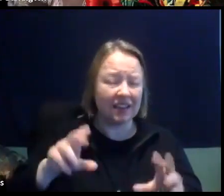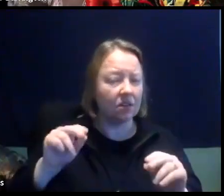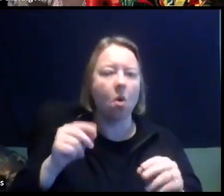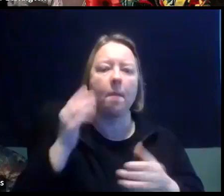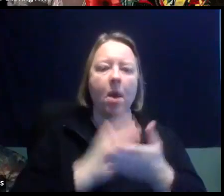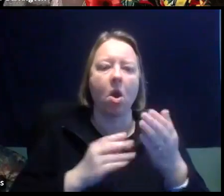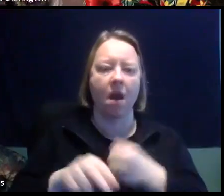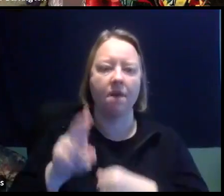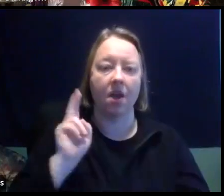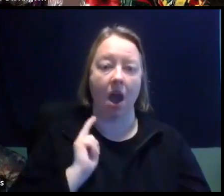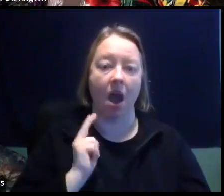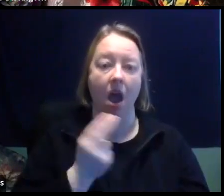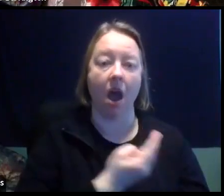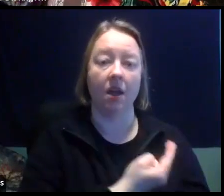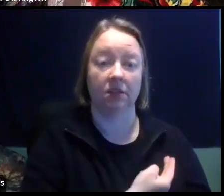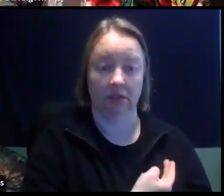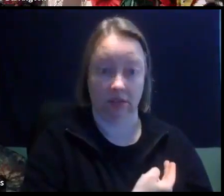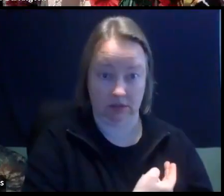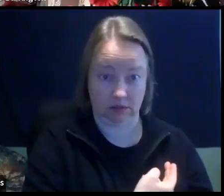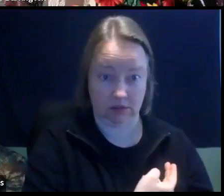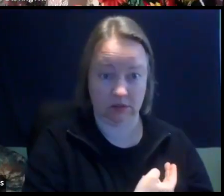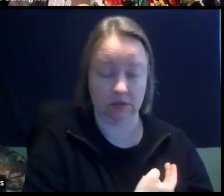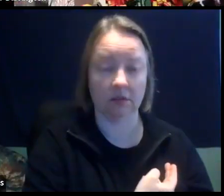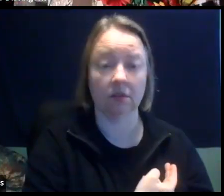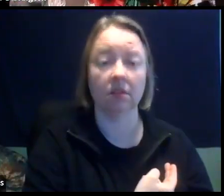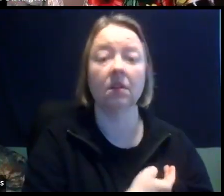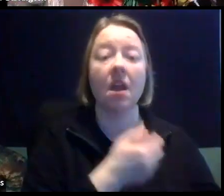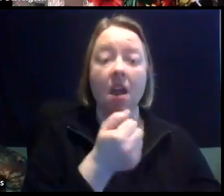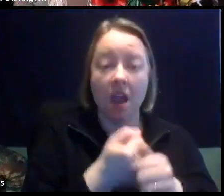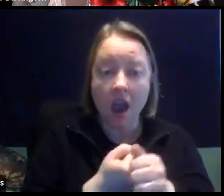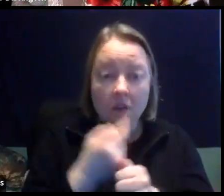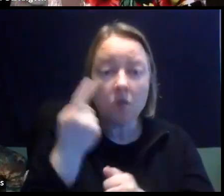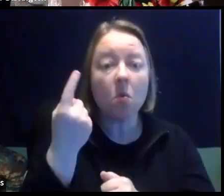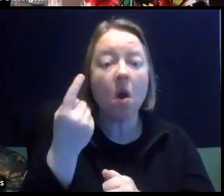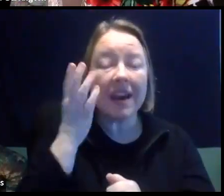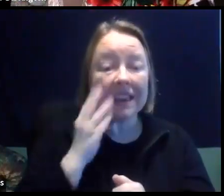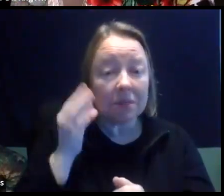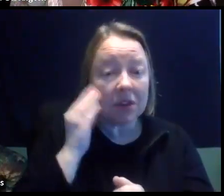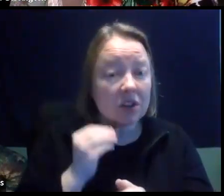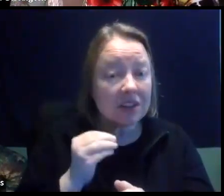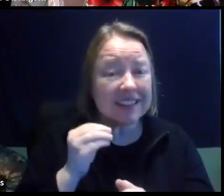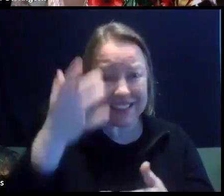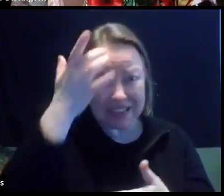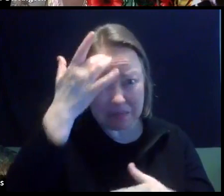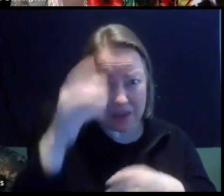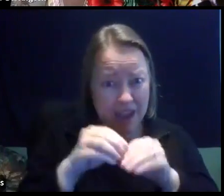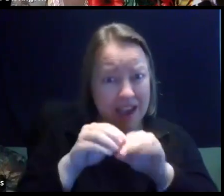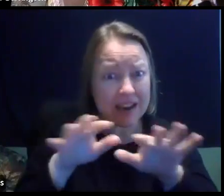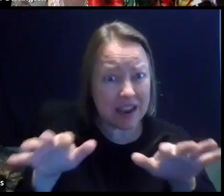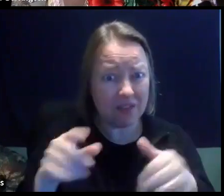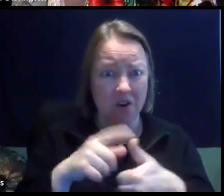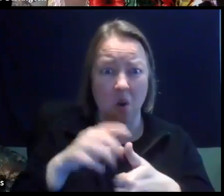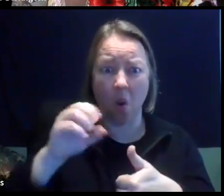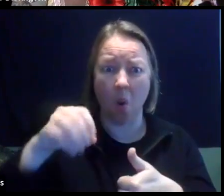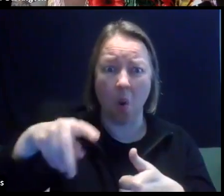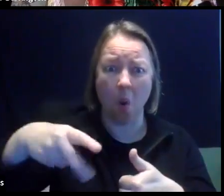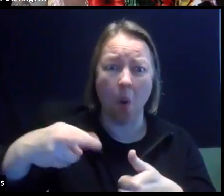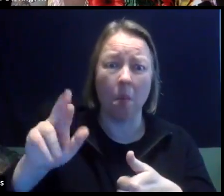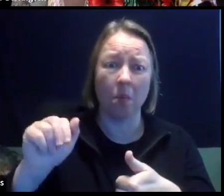us. Everyone is experiencing a pandemic. Mm-hmm. Oprah, our